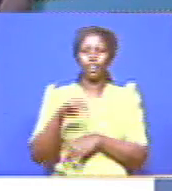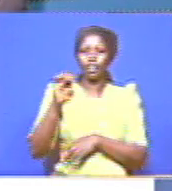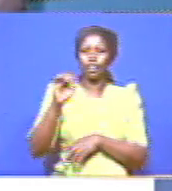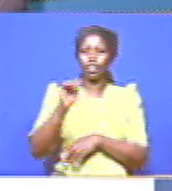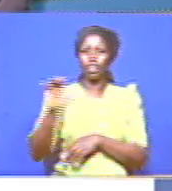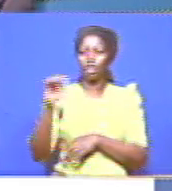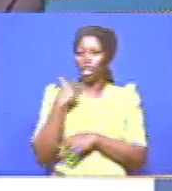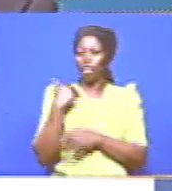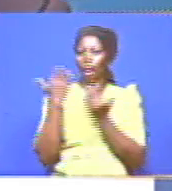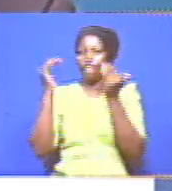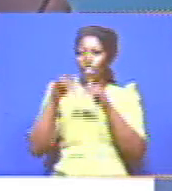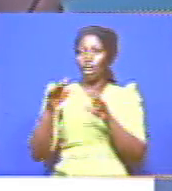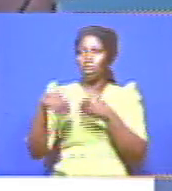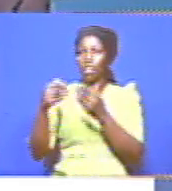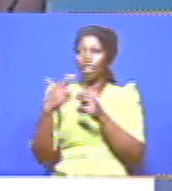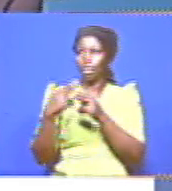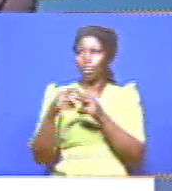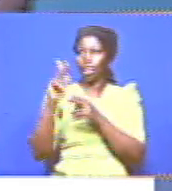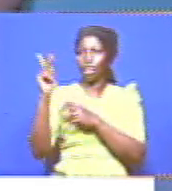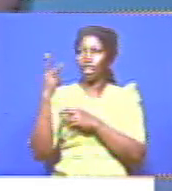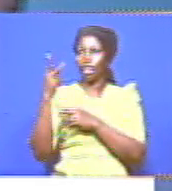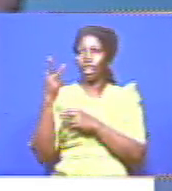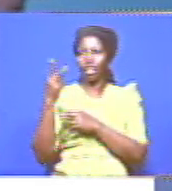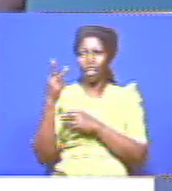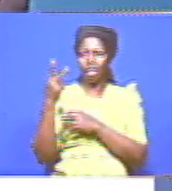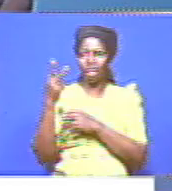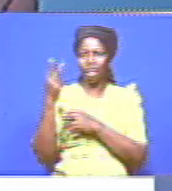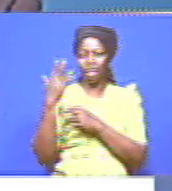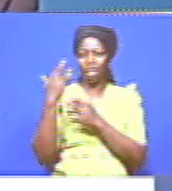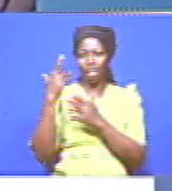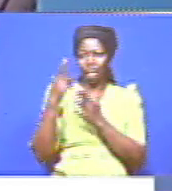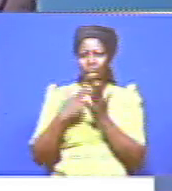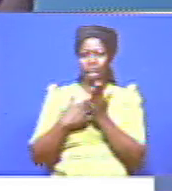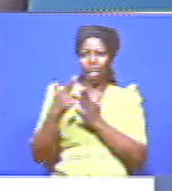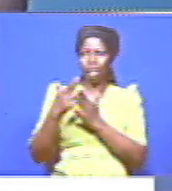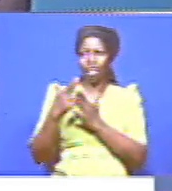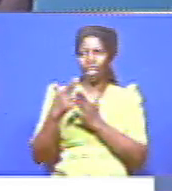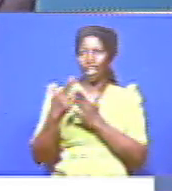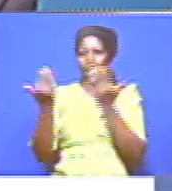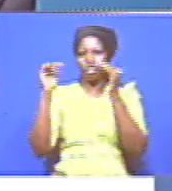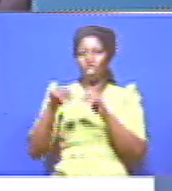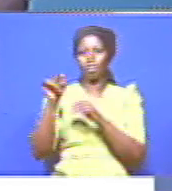have a forum called the Kenya Leadership Integrity Forum. This forum actually is